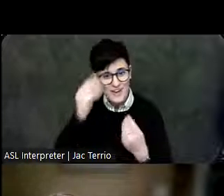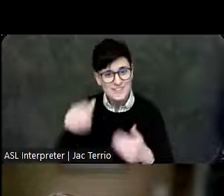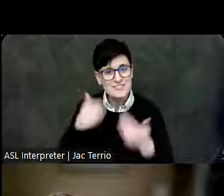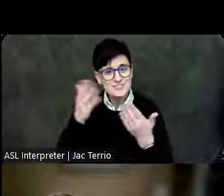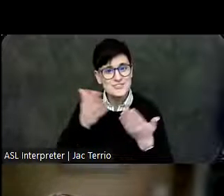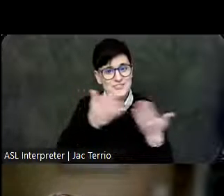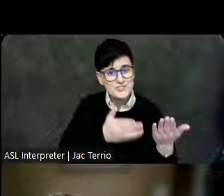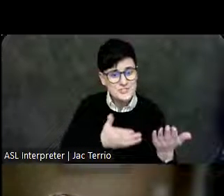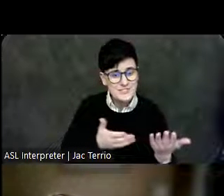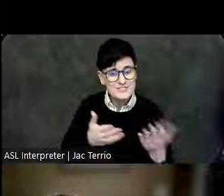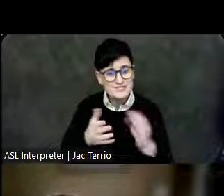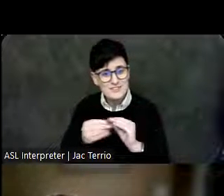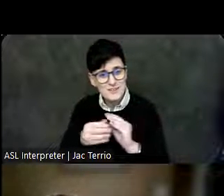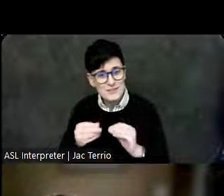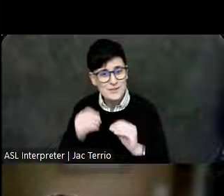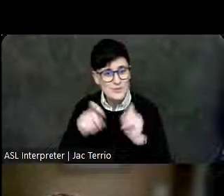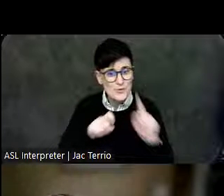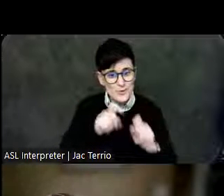suggestions, thought, questions?